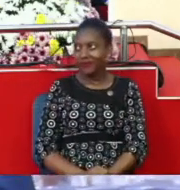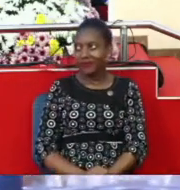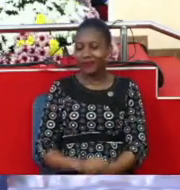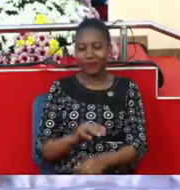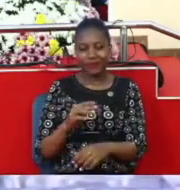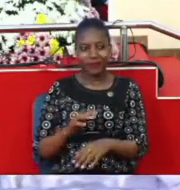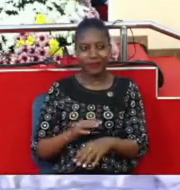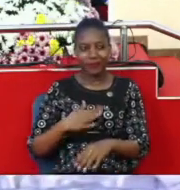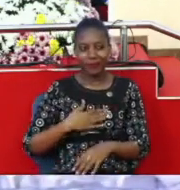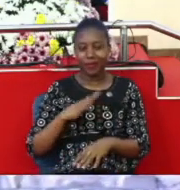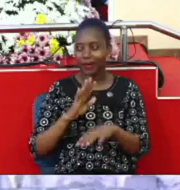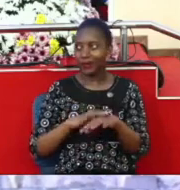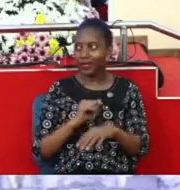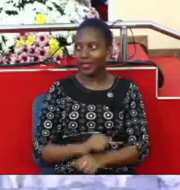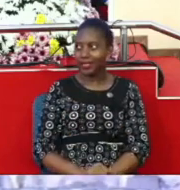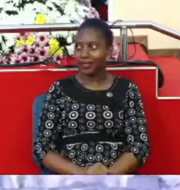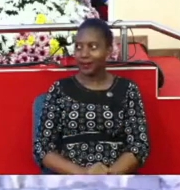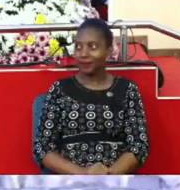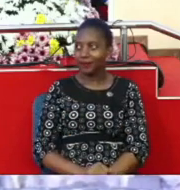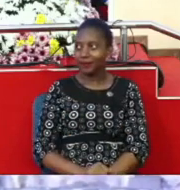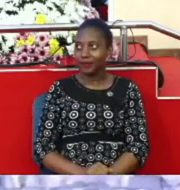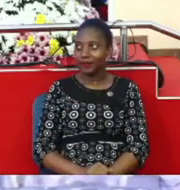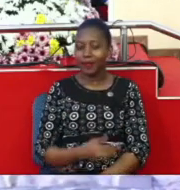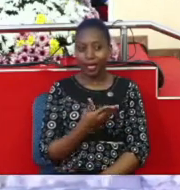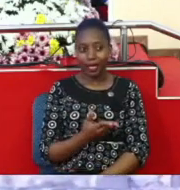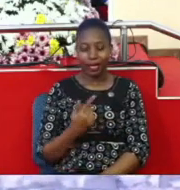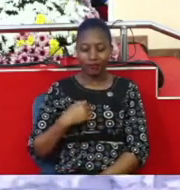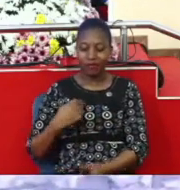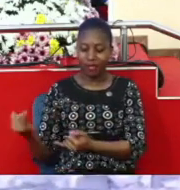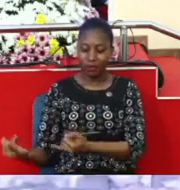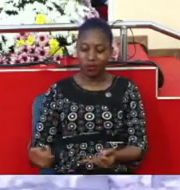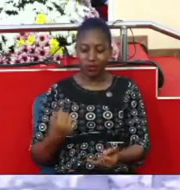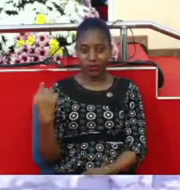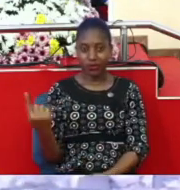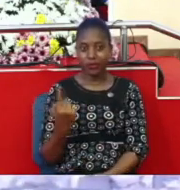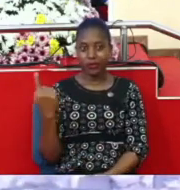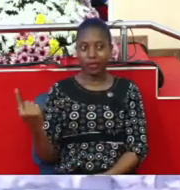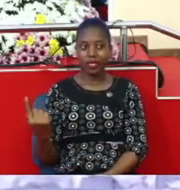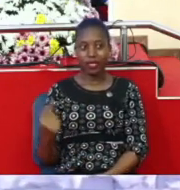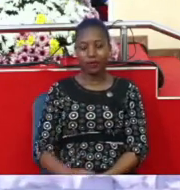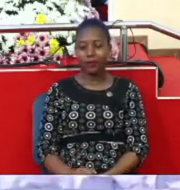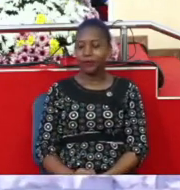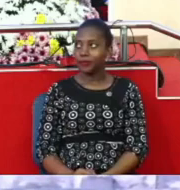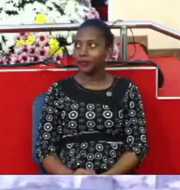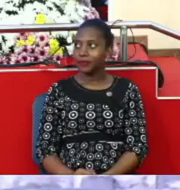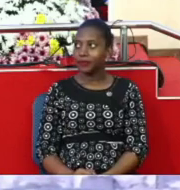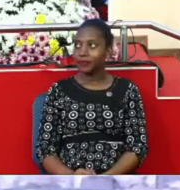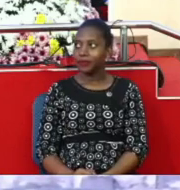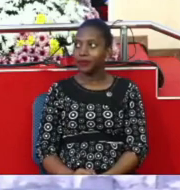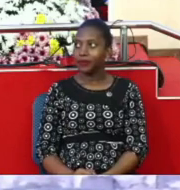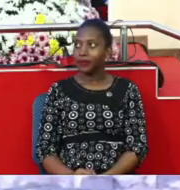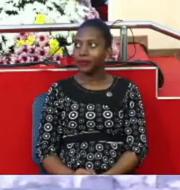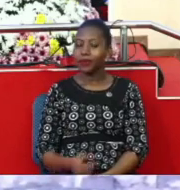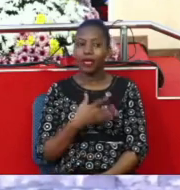goodness. So there I only introduced. Kwa pale shiro nilitanguliza tu. And I want to a